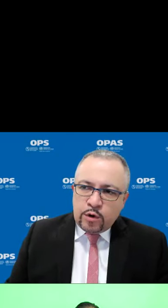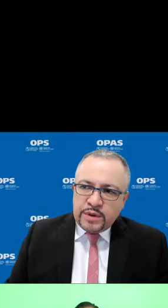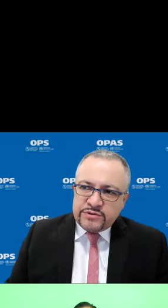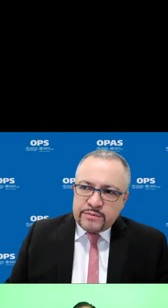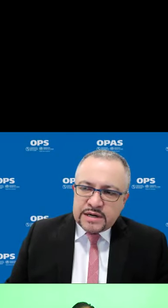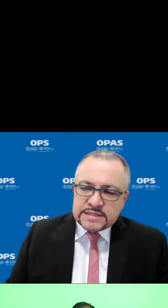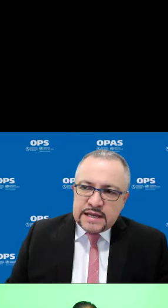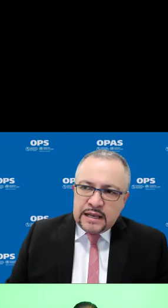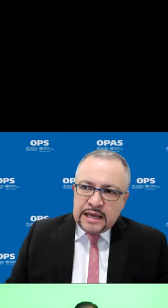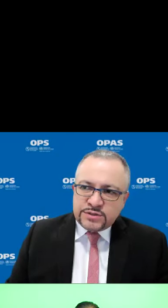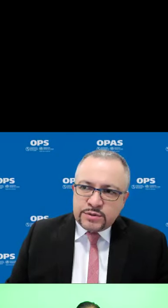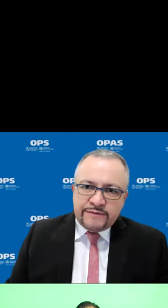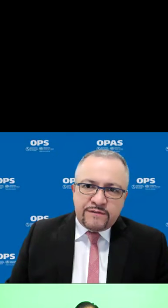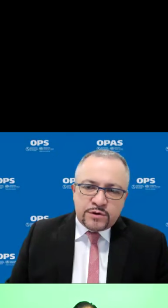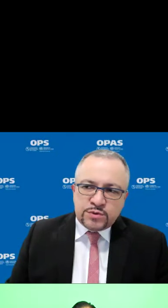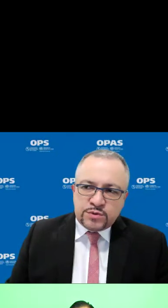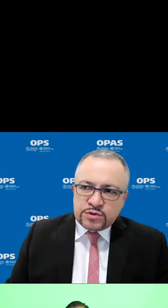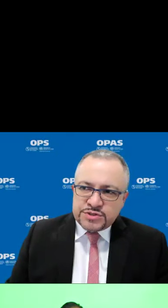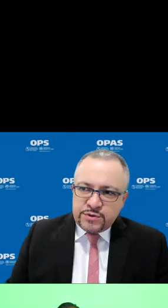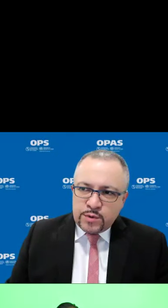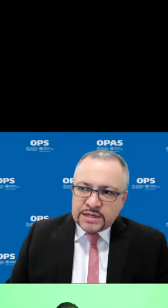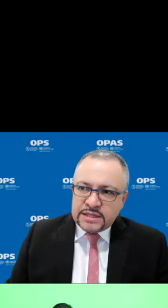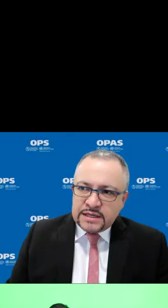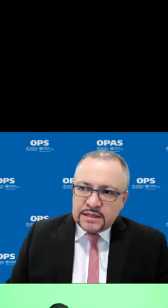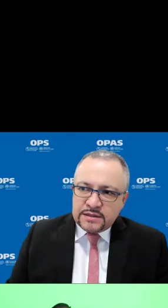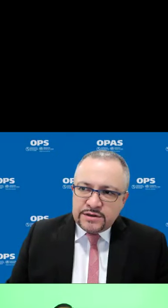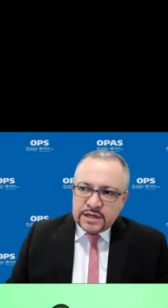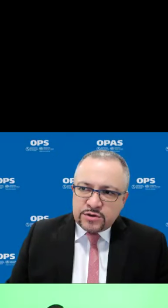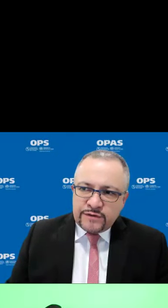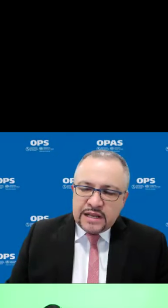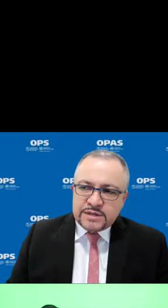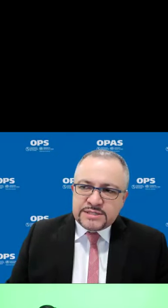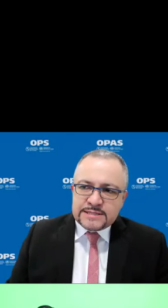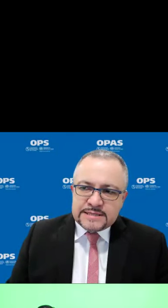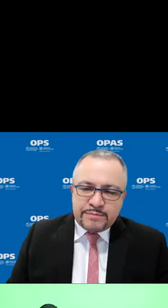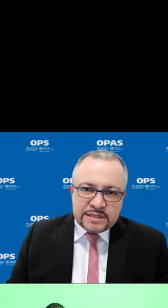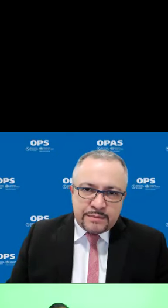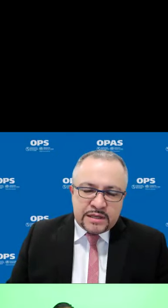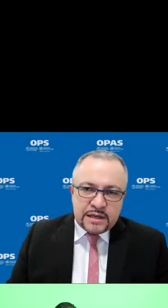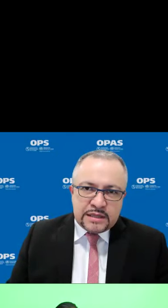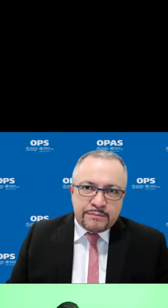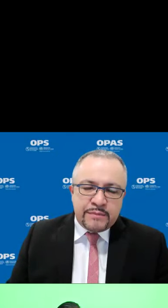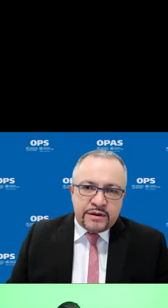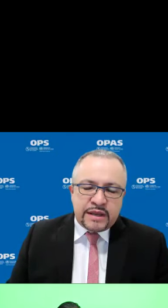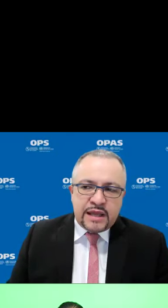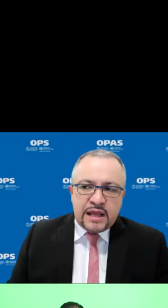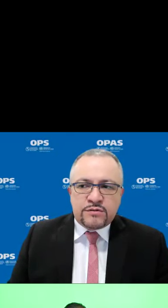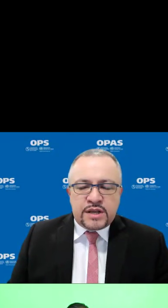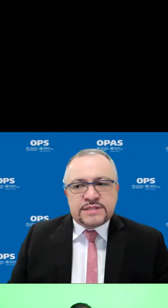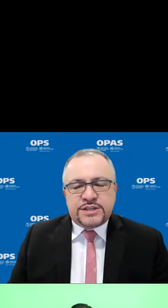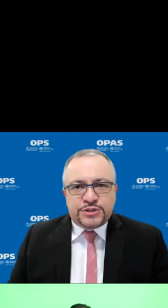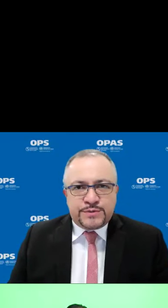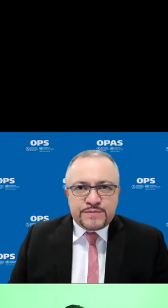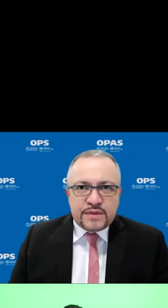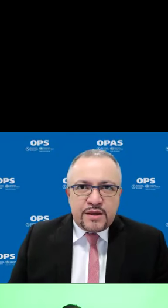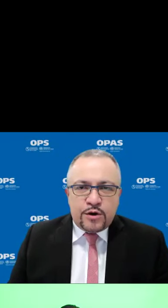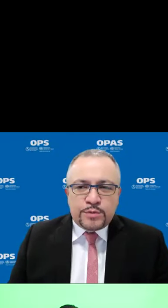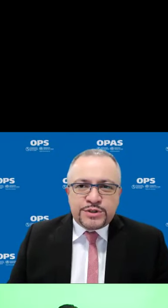with the opening remarks, I'd like to give the floor to Dr. Ciro Ugarte, Director of Health Emergencies Department in the Pan American Health